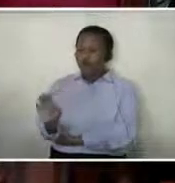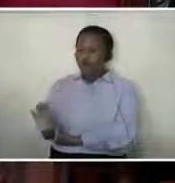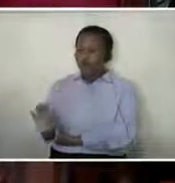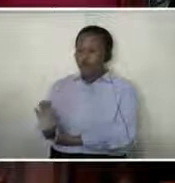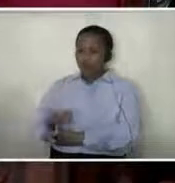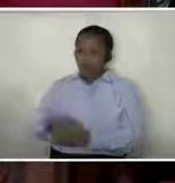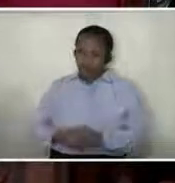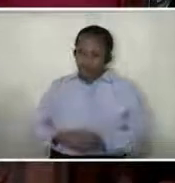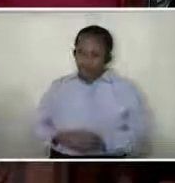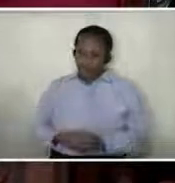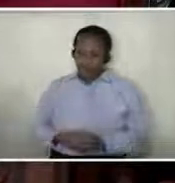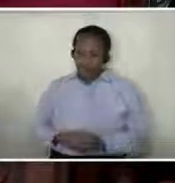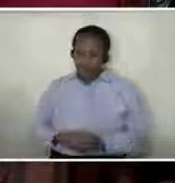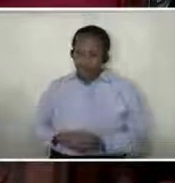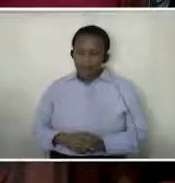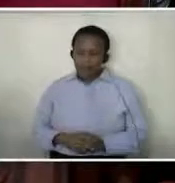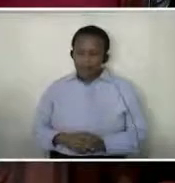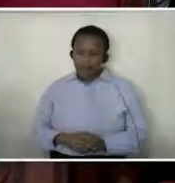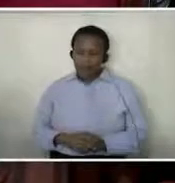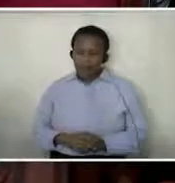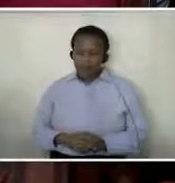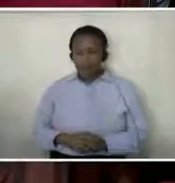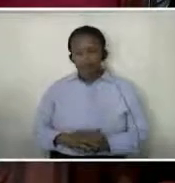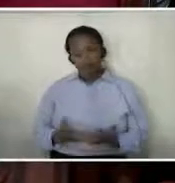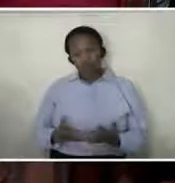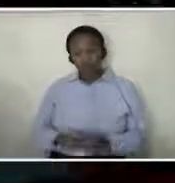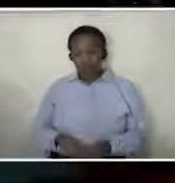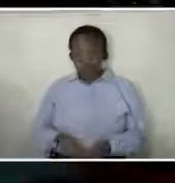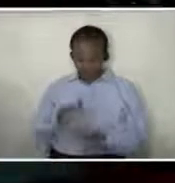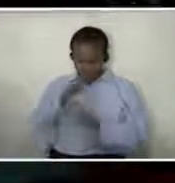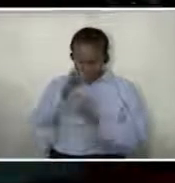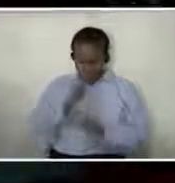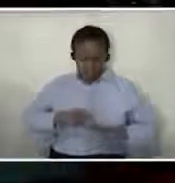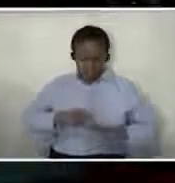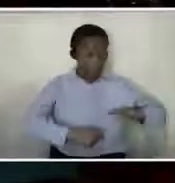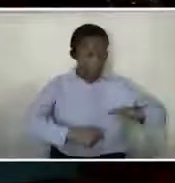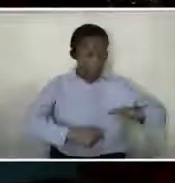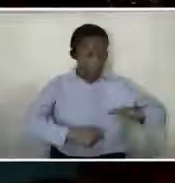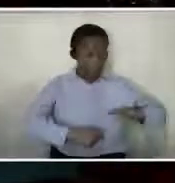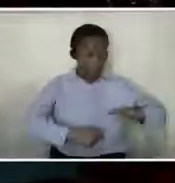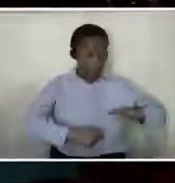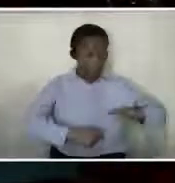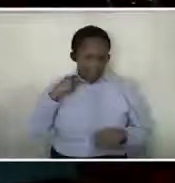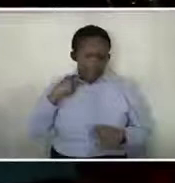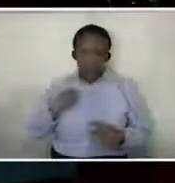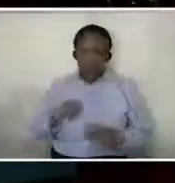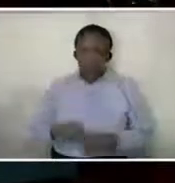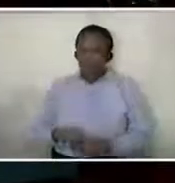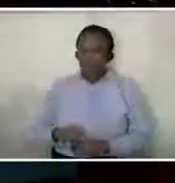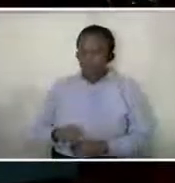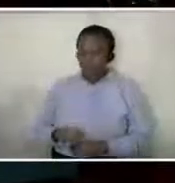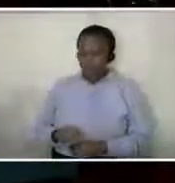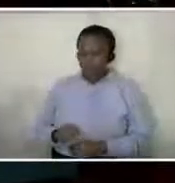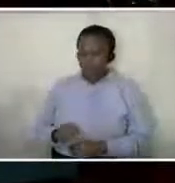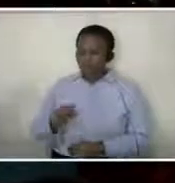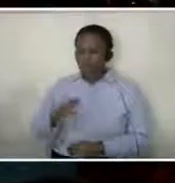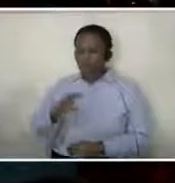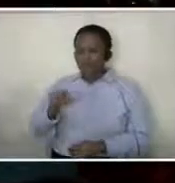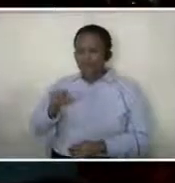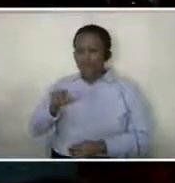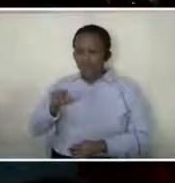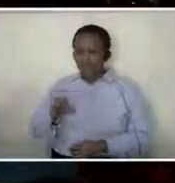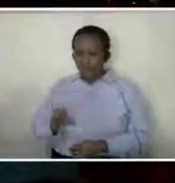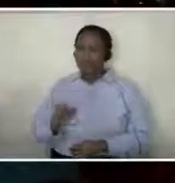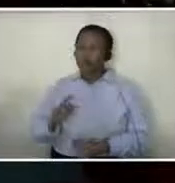Honorable Speaker, it is unfortunate that Honorable Shinga and Honorable Cele used this debate to launch an attack